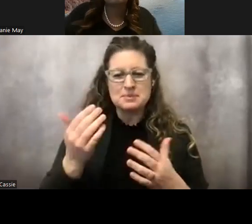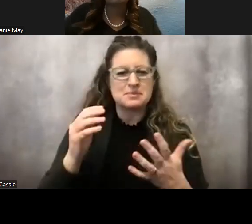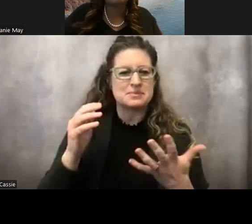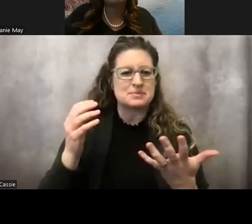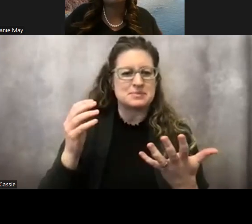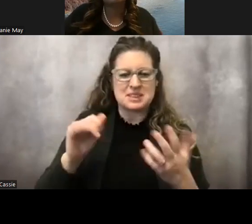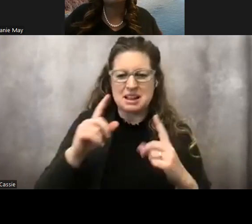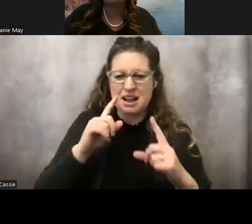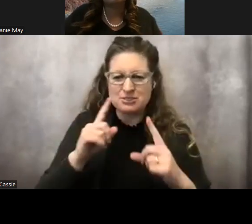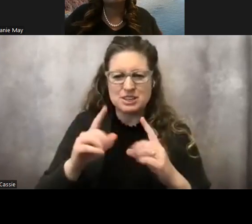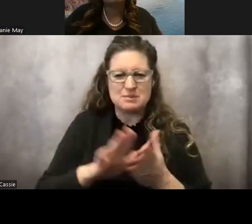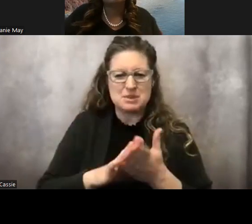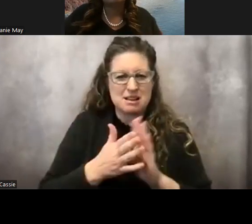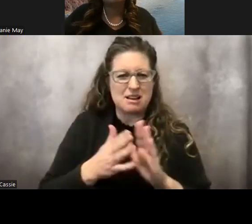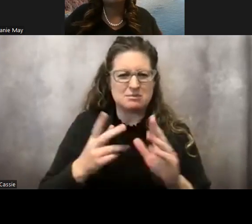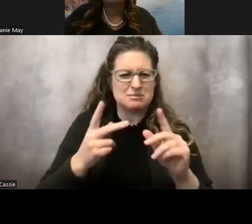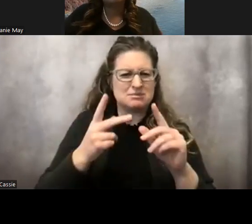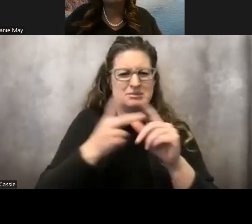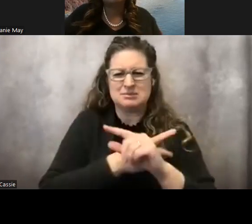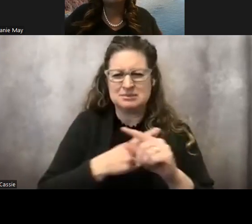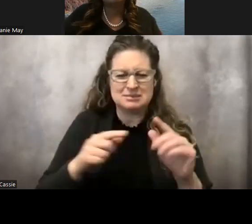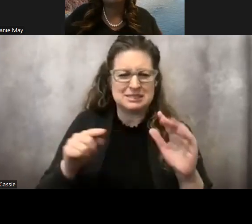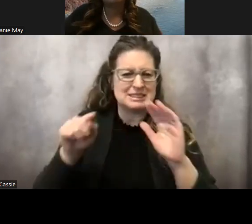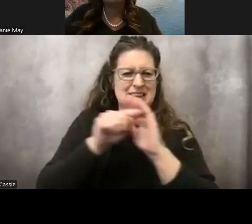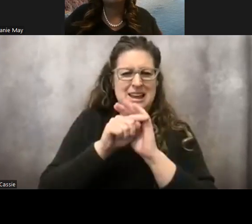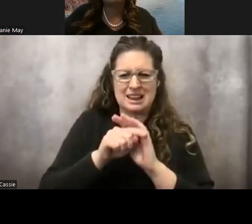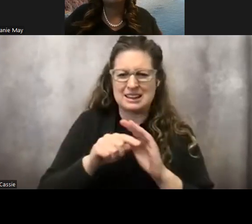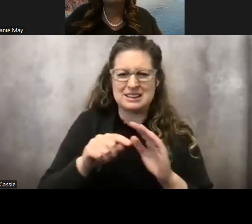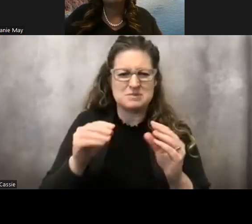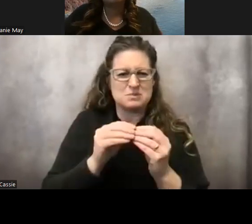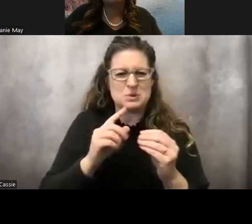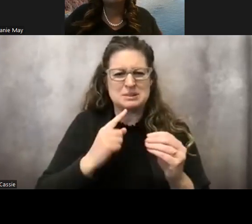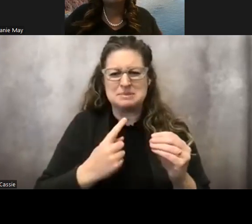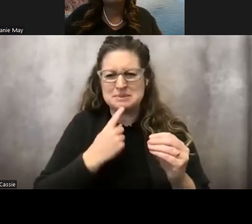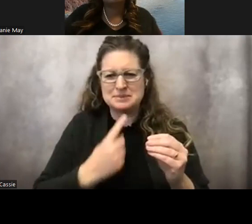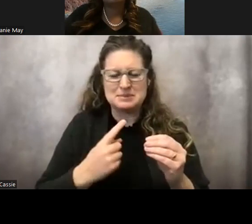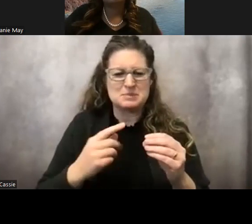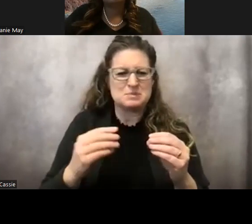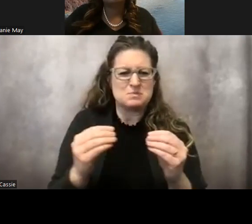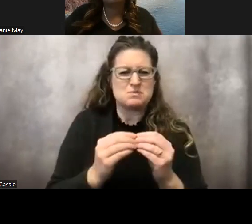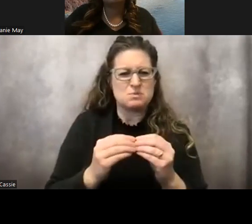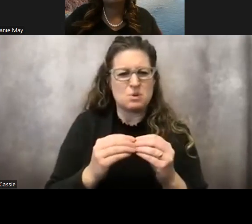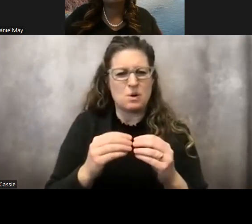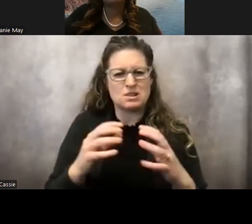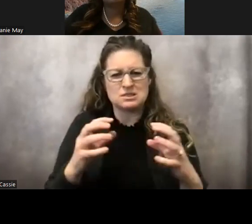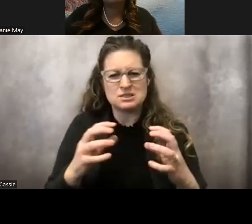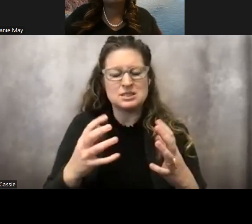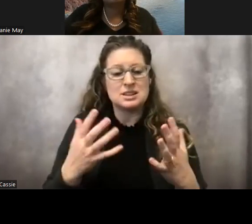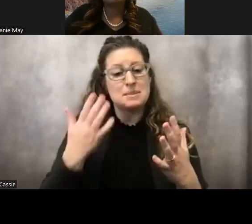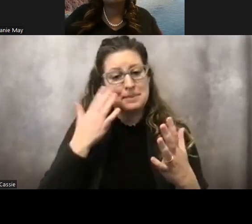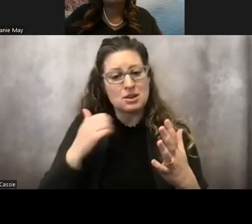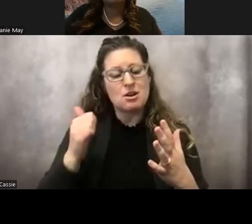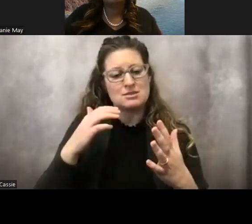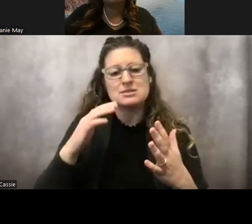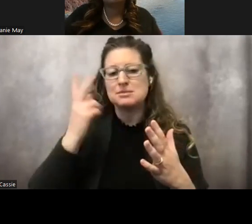acerbic, more bitter, because there's those politics woven in when they weren't as much before.